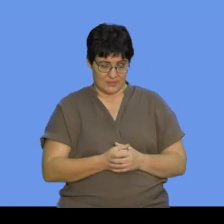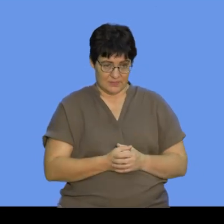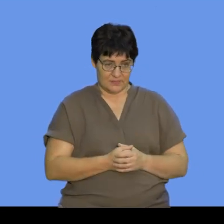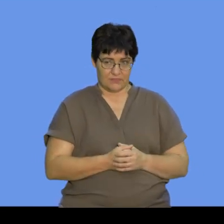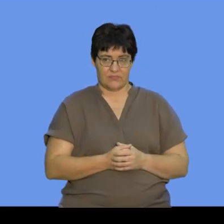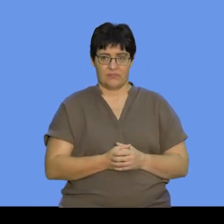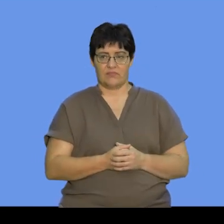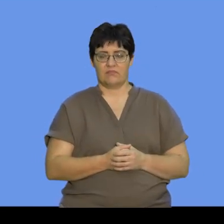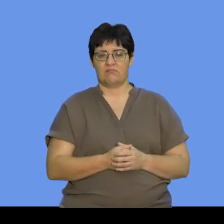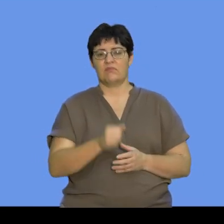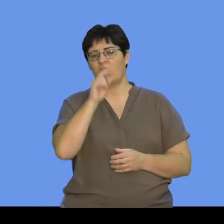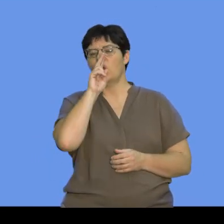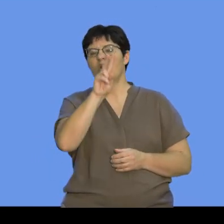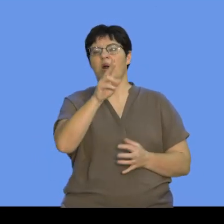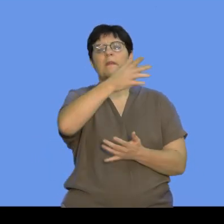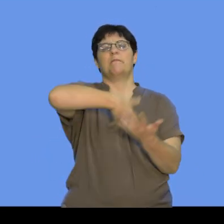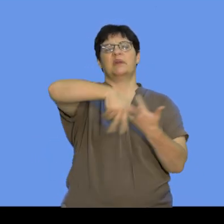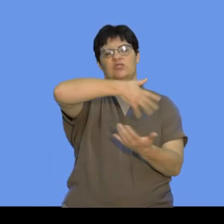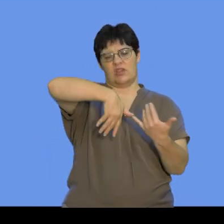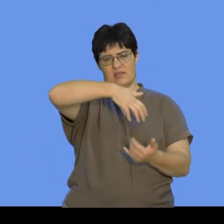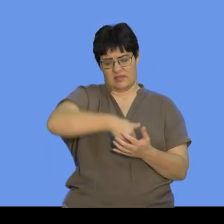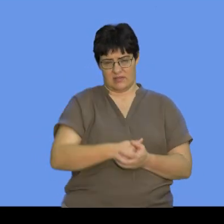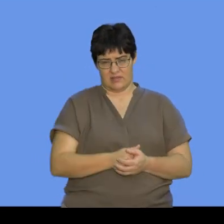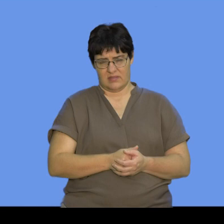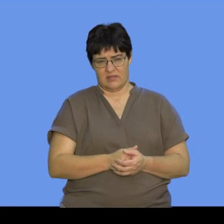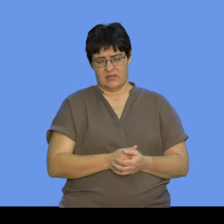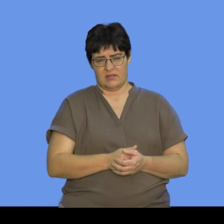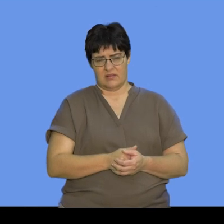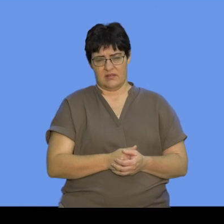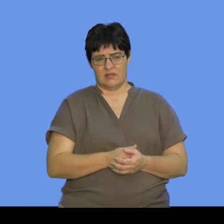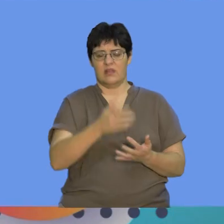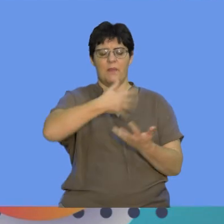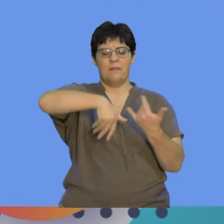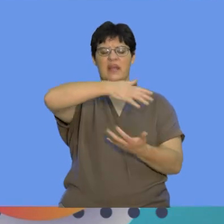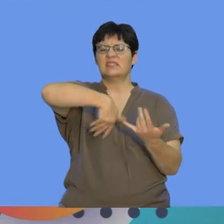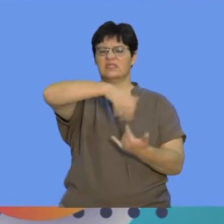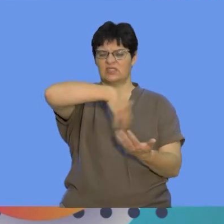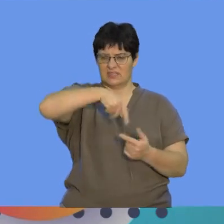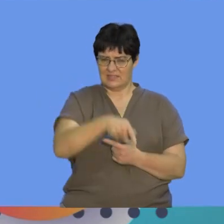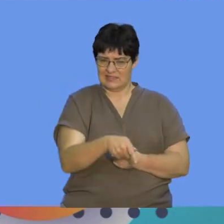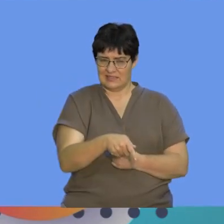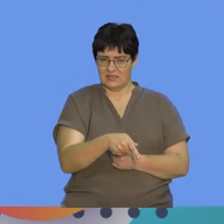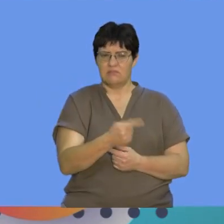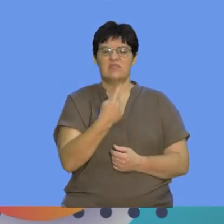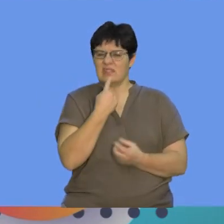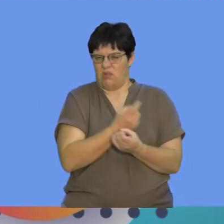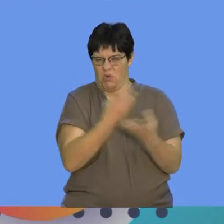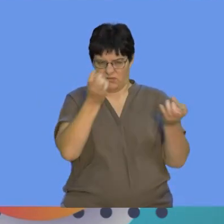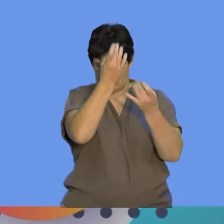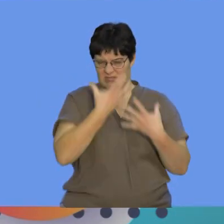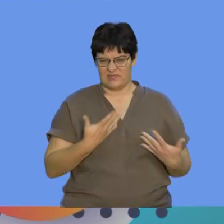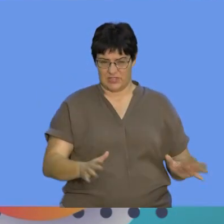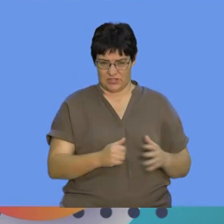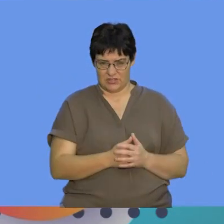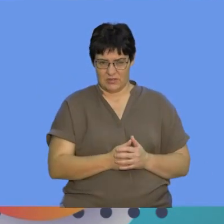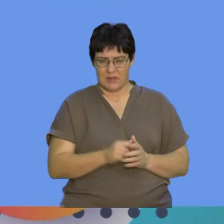Now, let's look at mixtures, okay? The word mix in itself, it says a lot in terms of having a lot